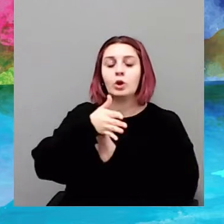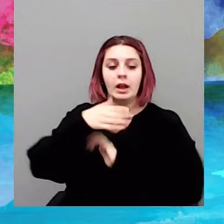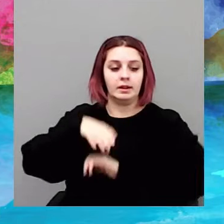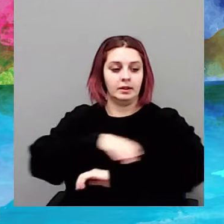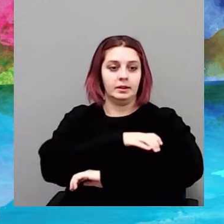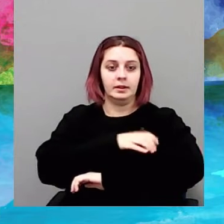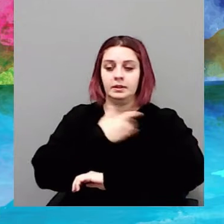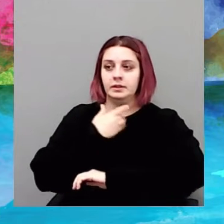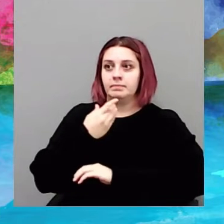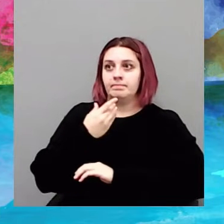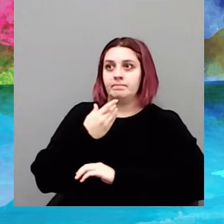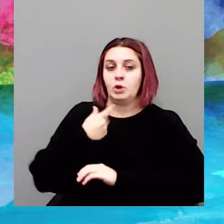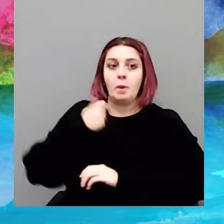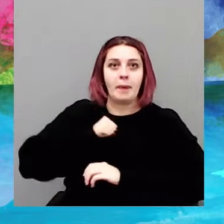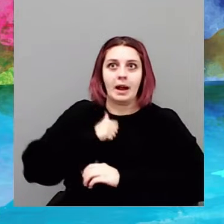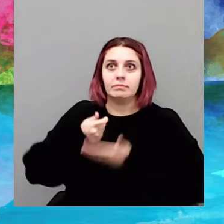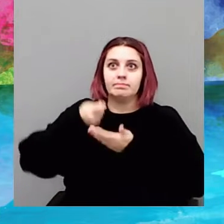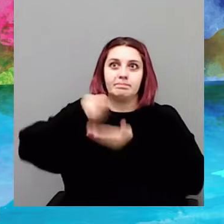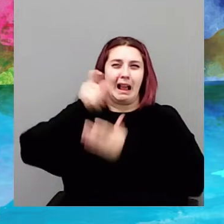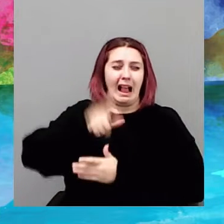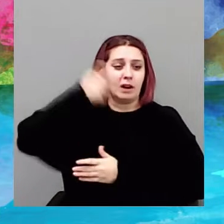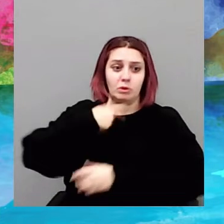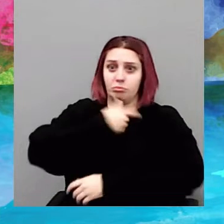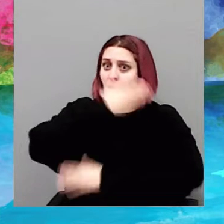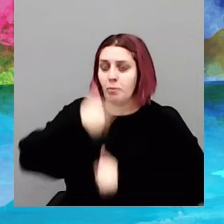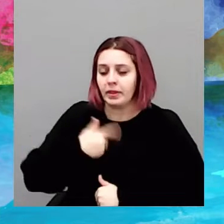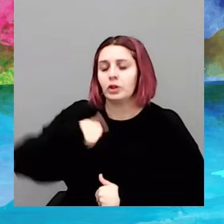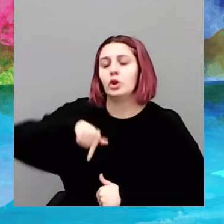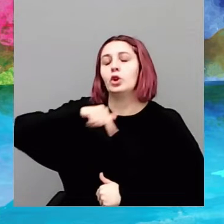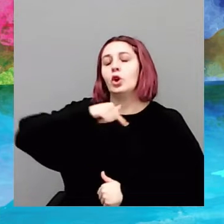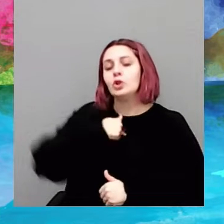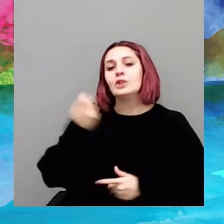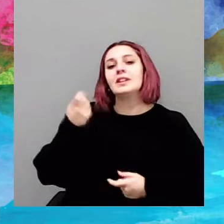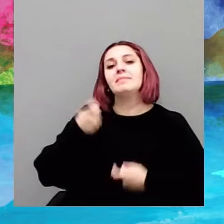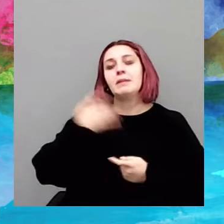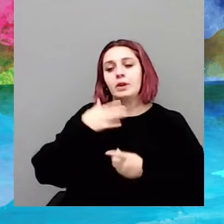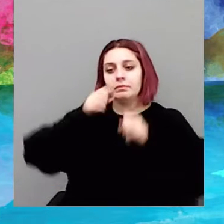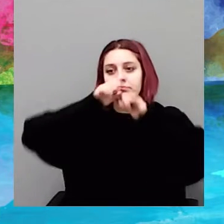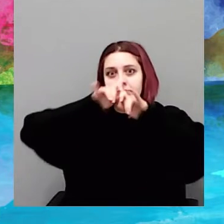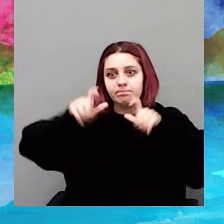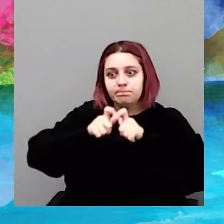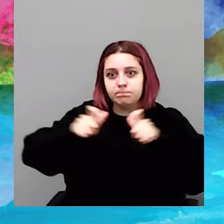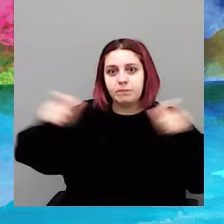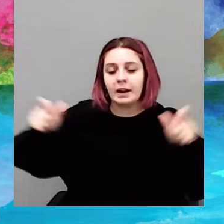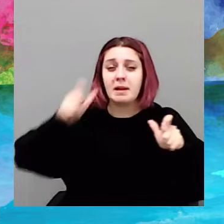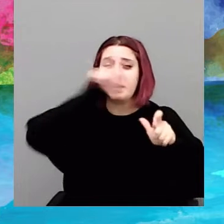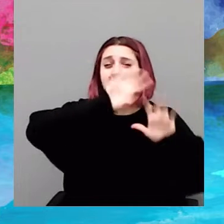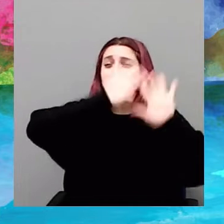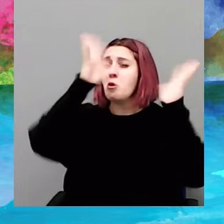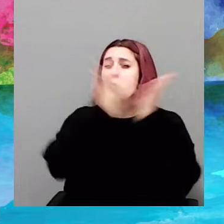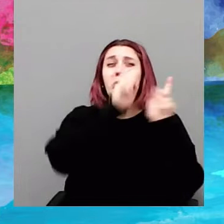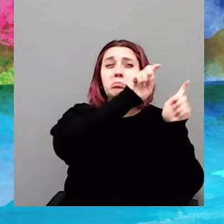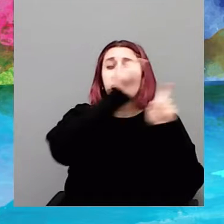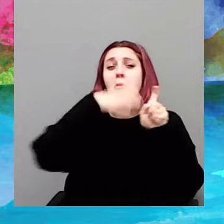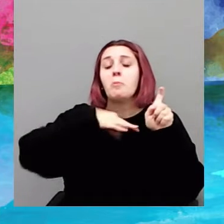Some are amputees or people who are missing a limb and they cannot afford prostheses, as I said. So